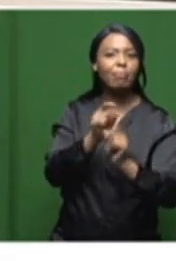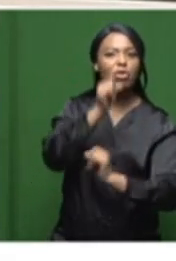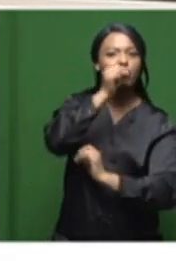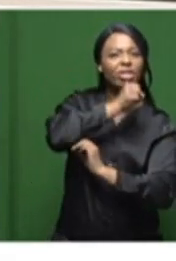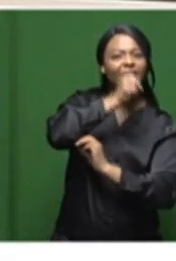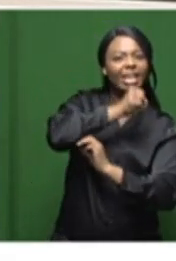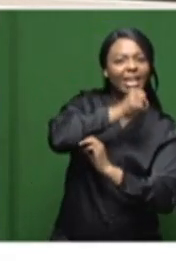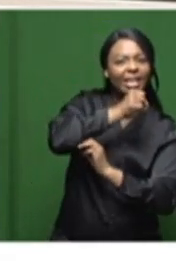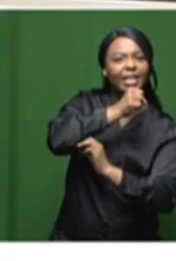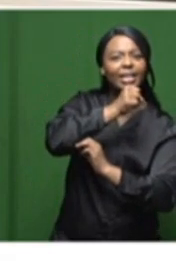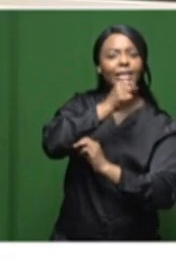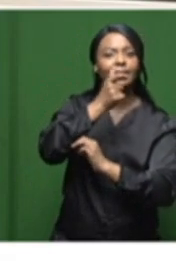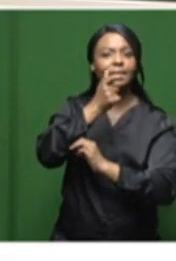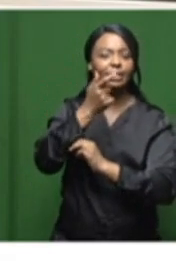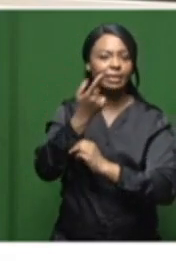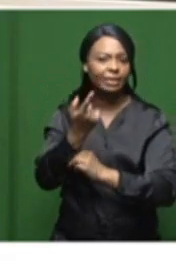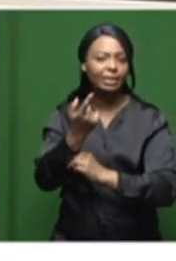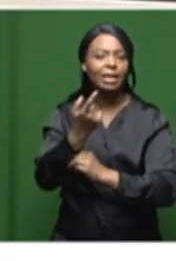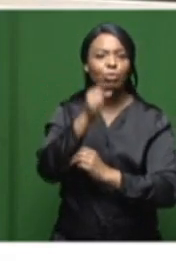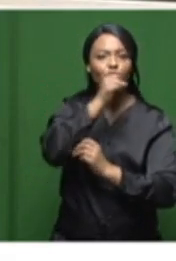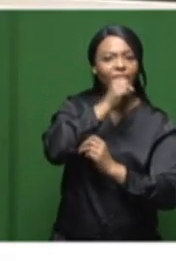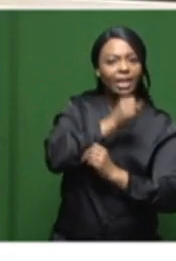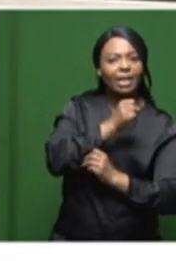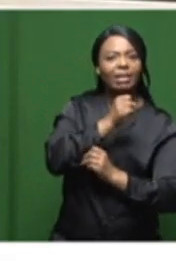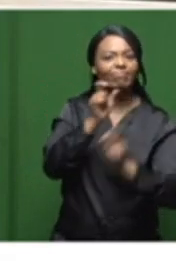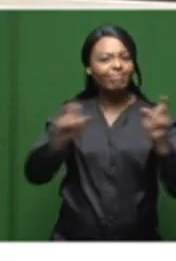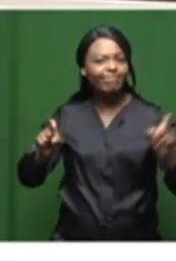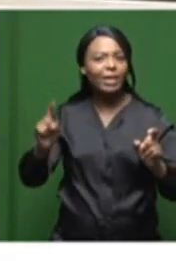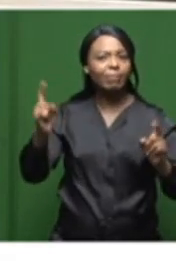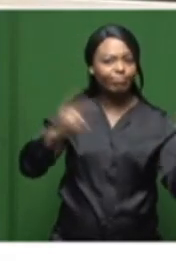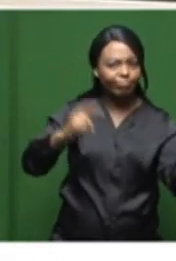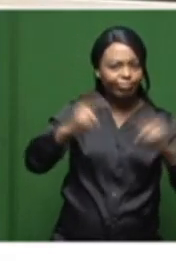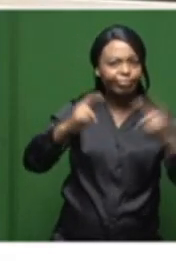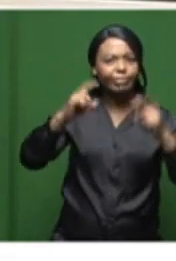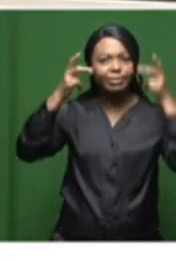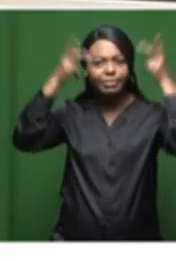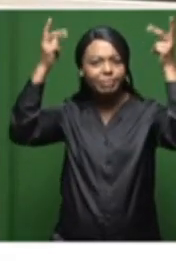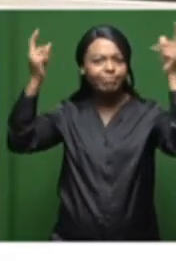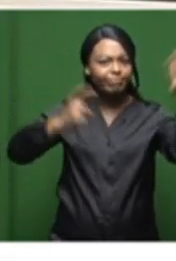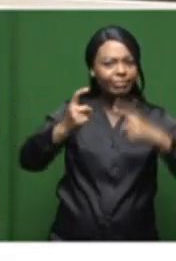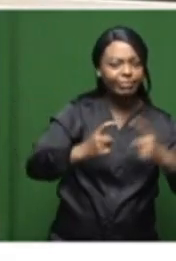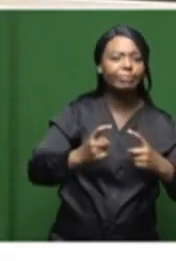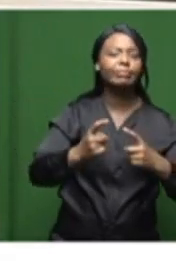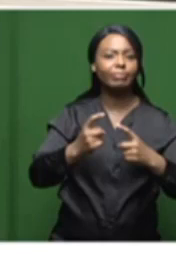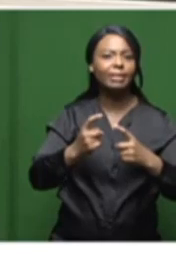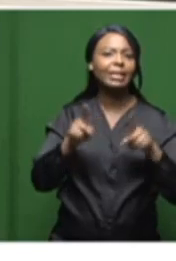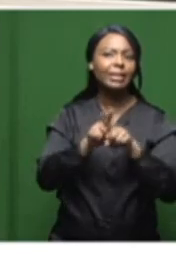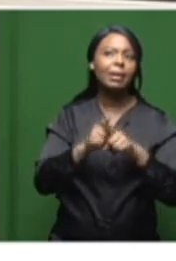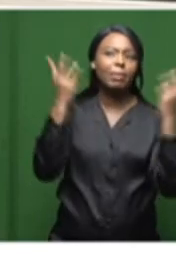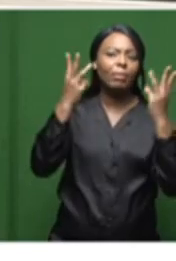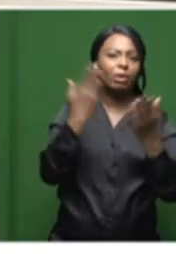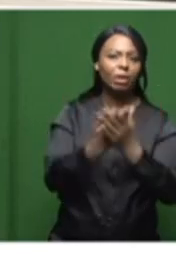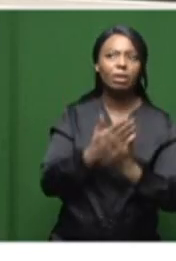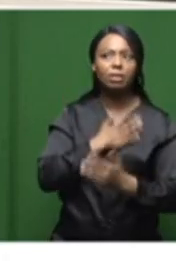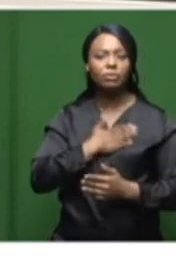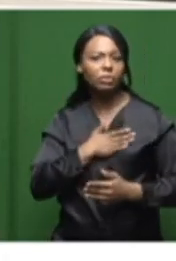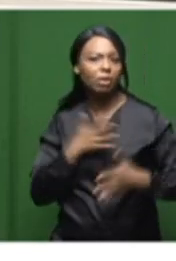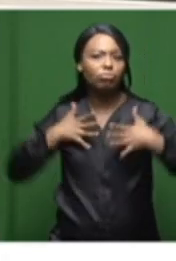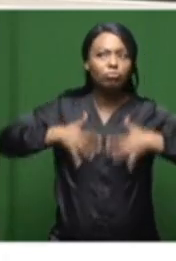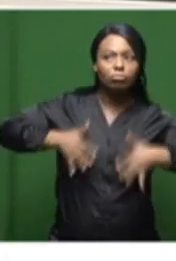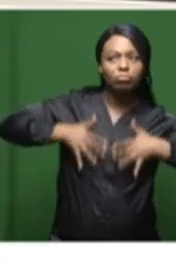some of my favorite musicians, and the public and audience would be encouraged to come dressed in